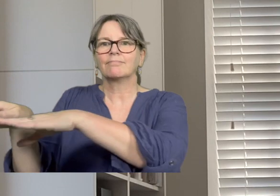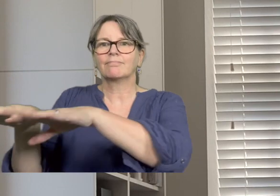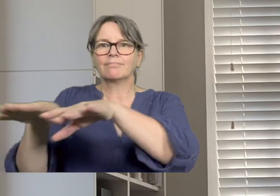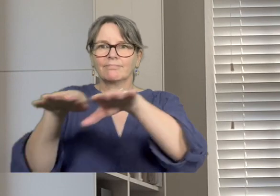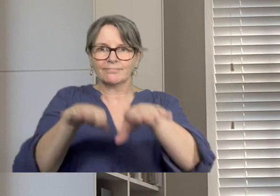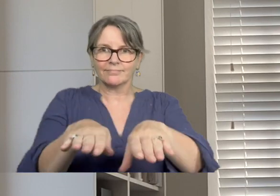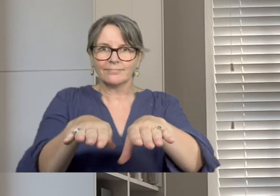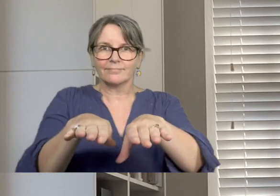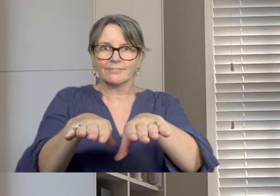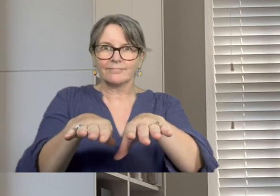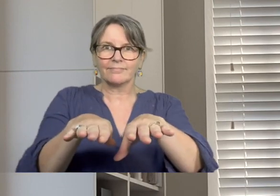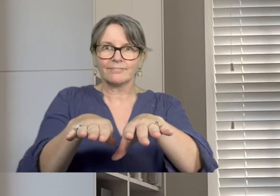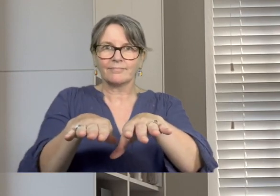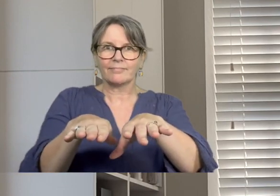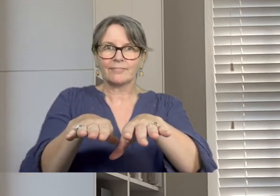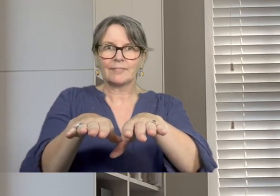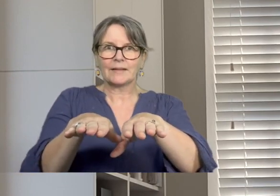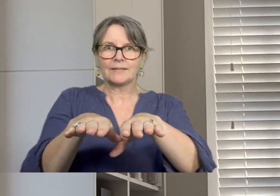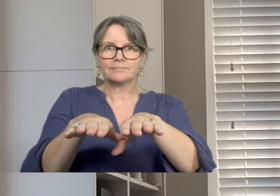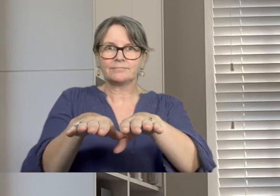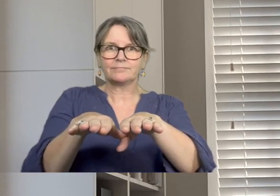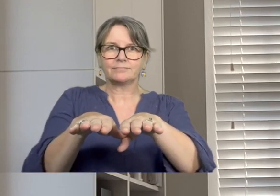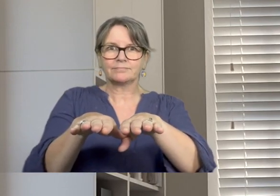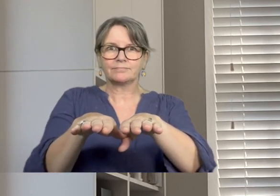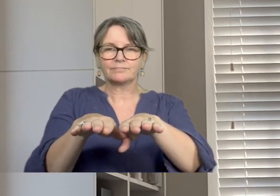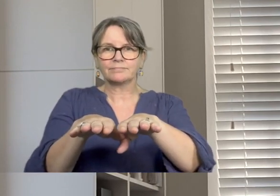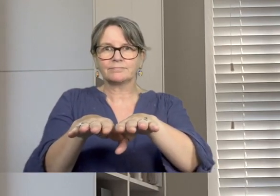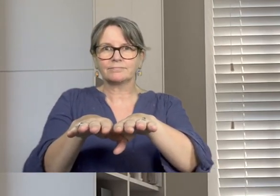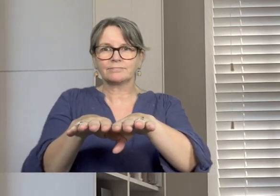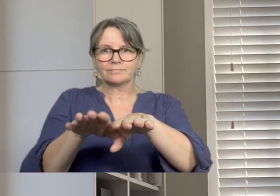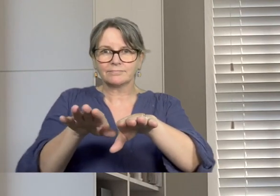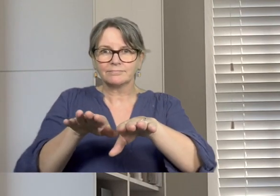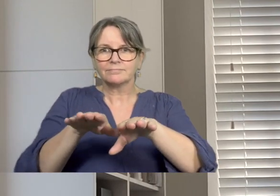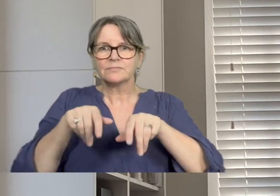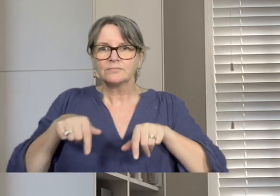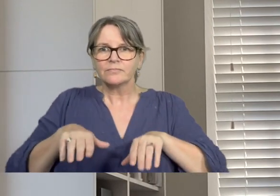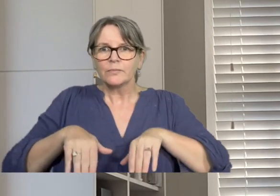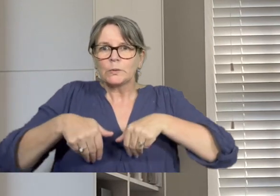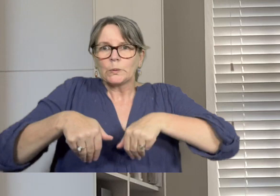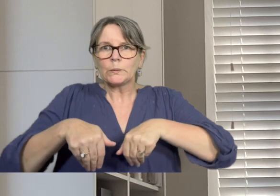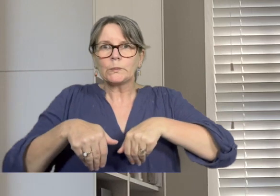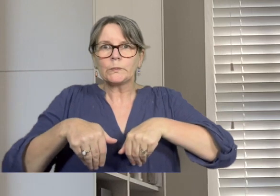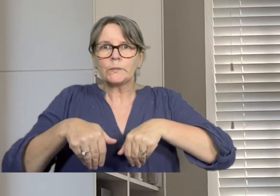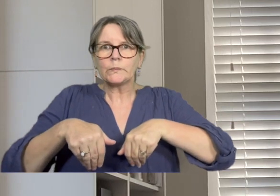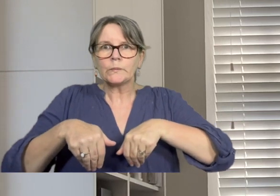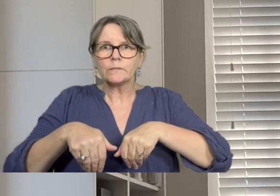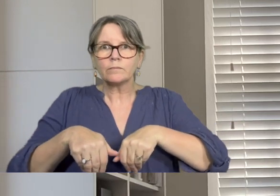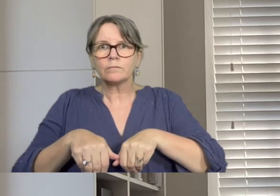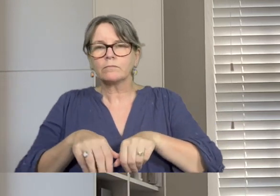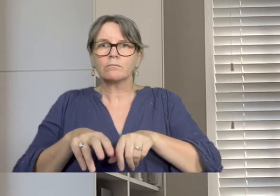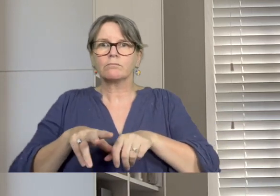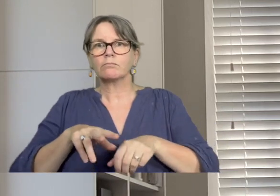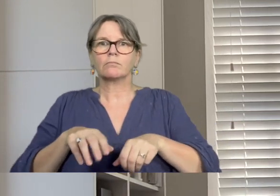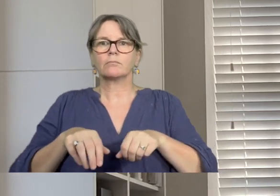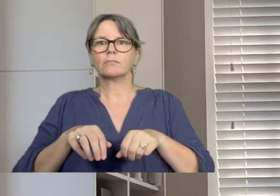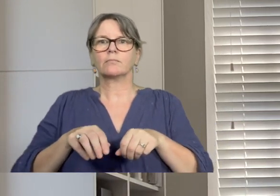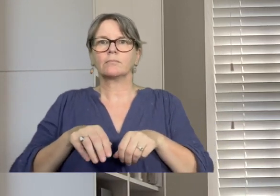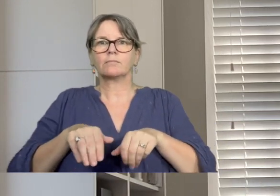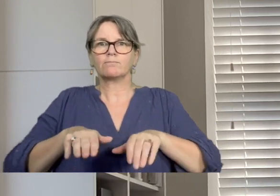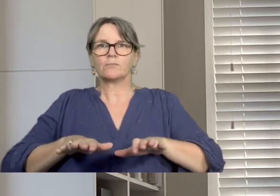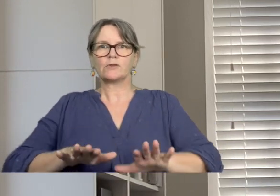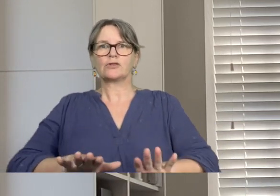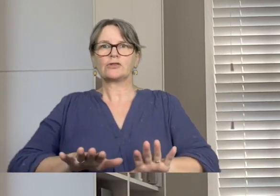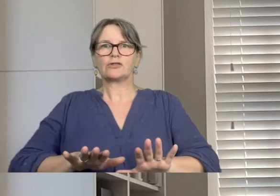Back into the centre. Now I'm going to come up to standing, which means you're not going to see my head, but there we go. So we're going to tuck those